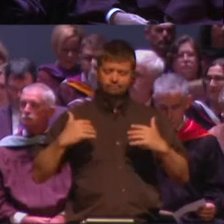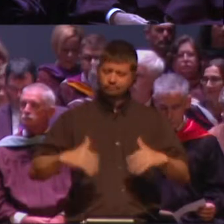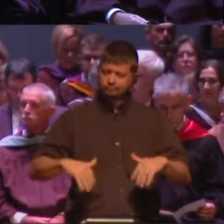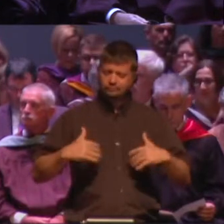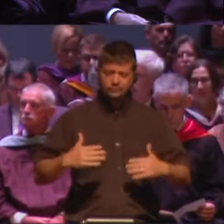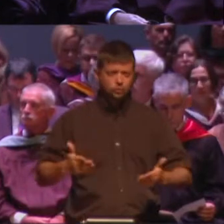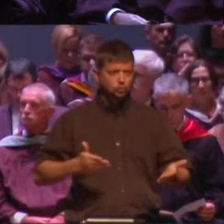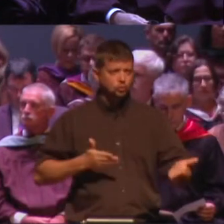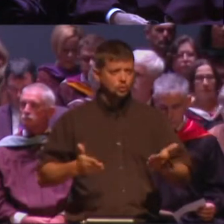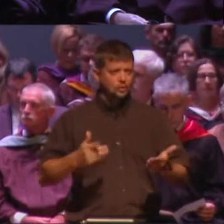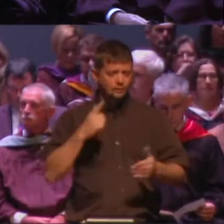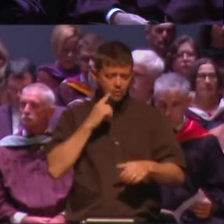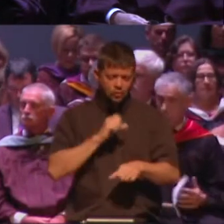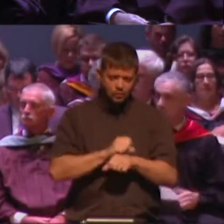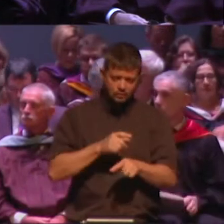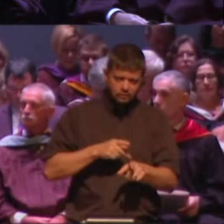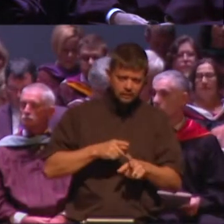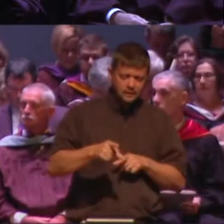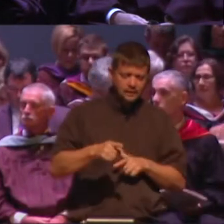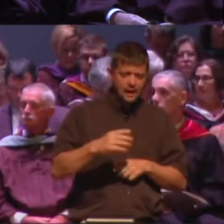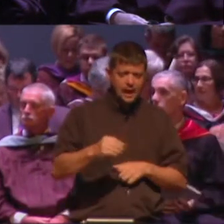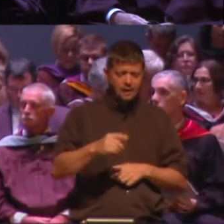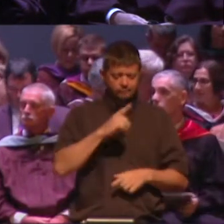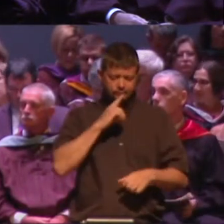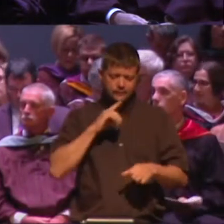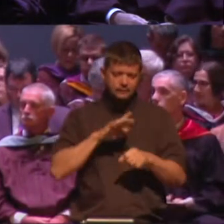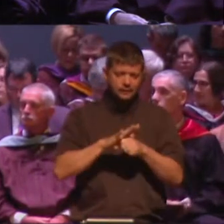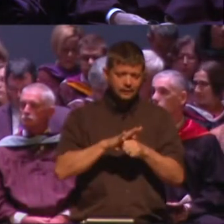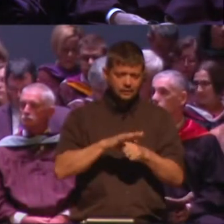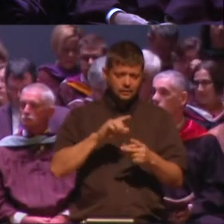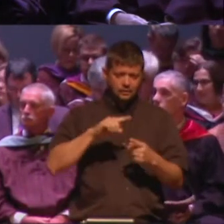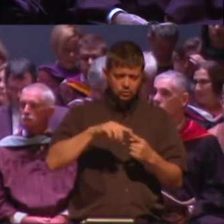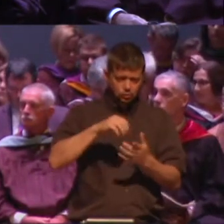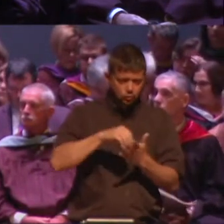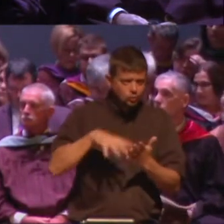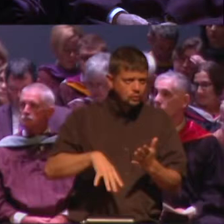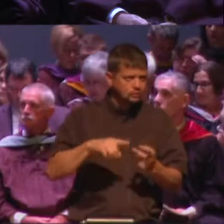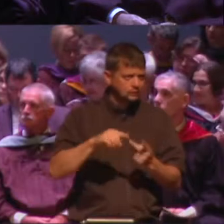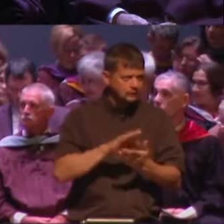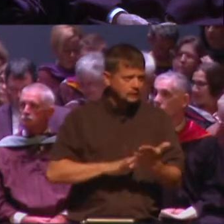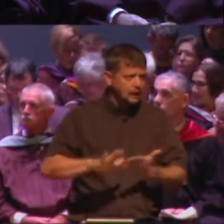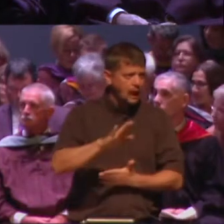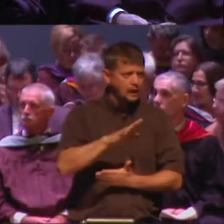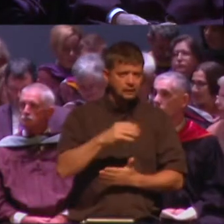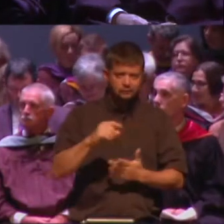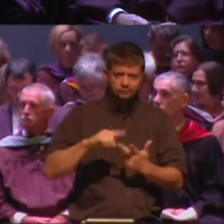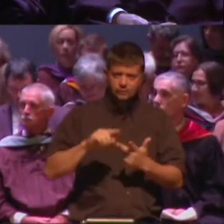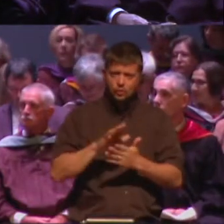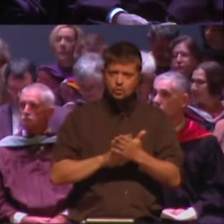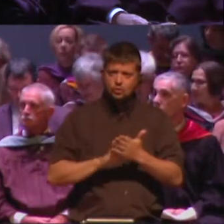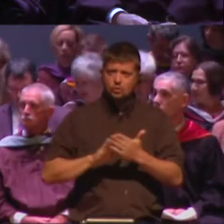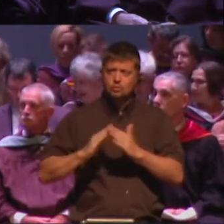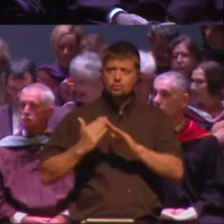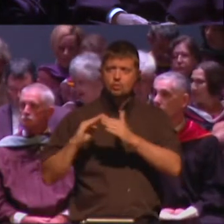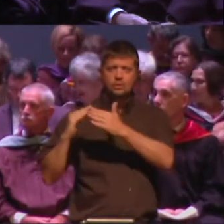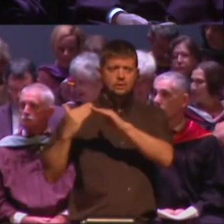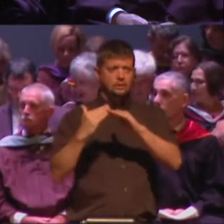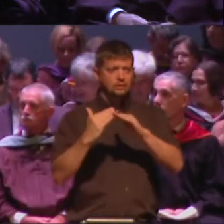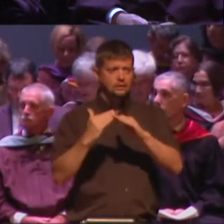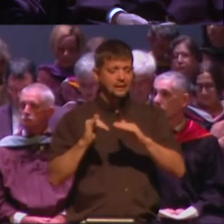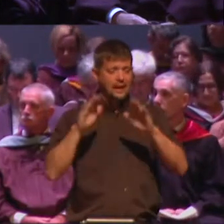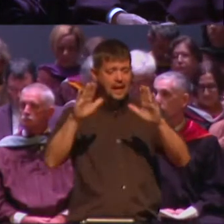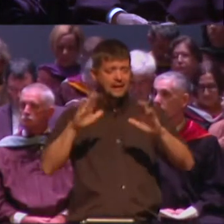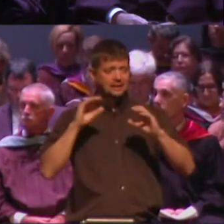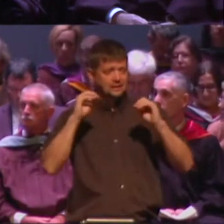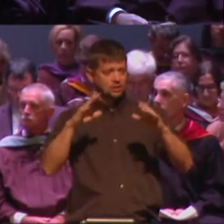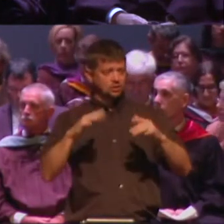to the profession, and a remarkable commitment to students, the college, and the community. The Excellence in Teaching